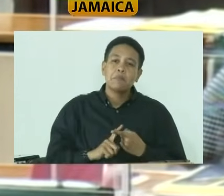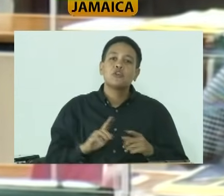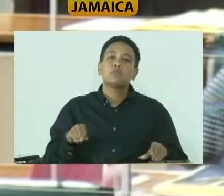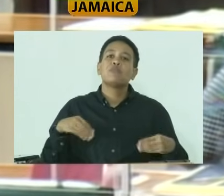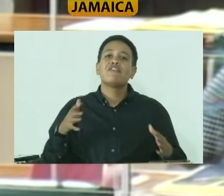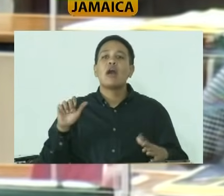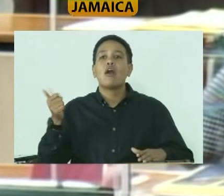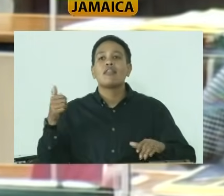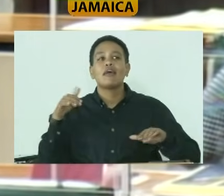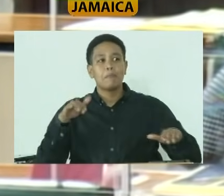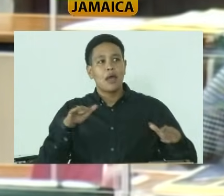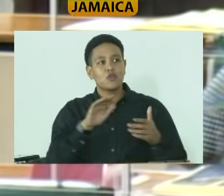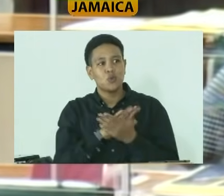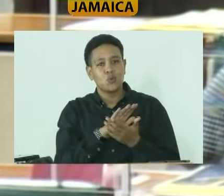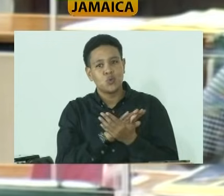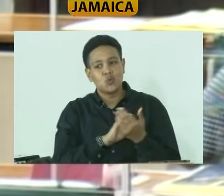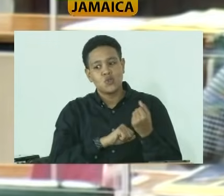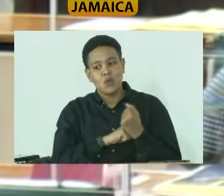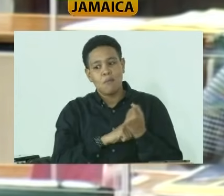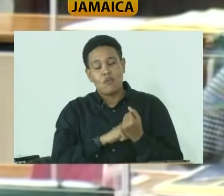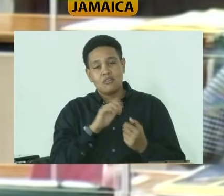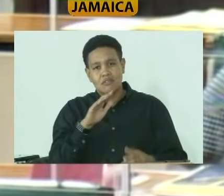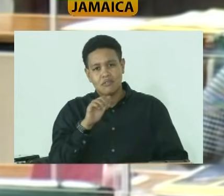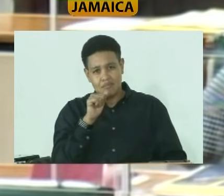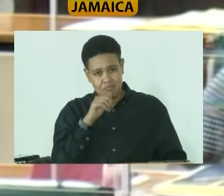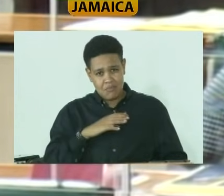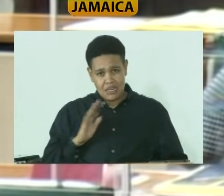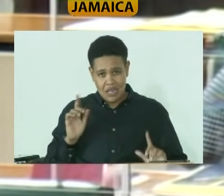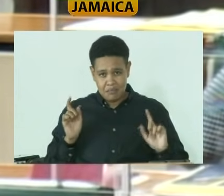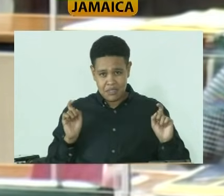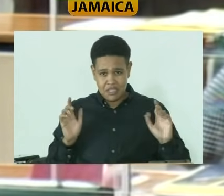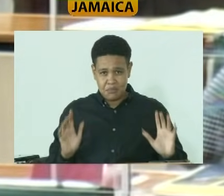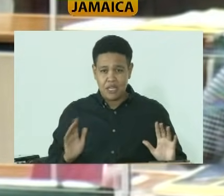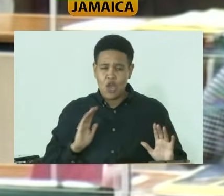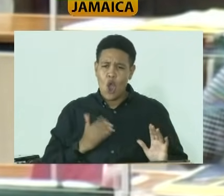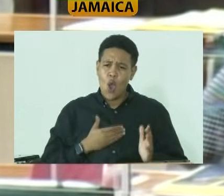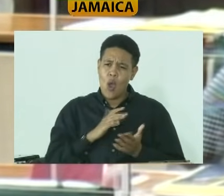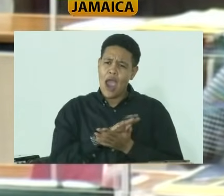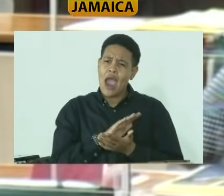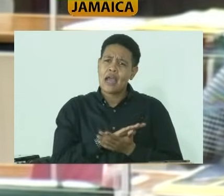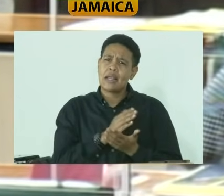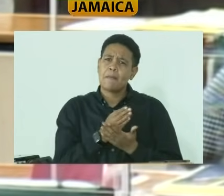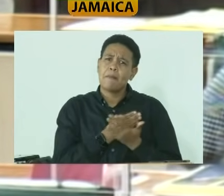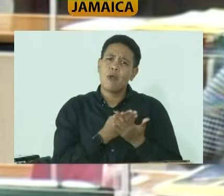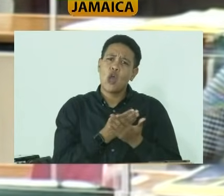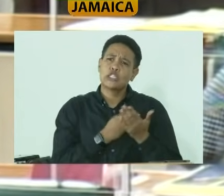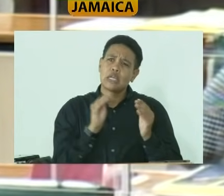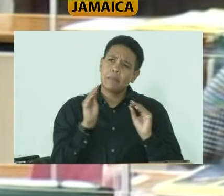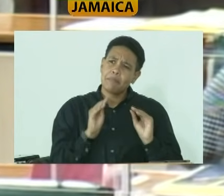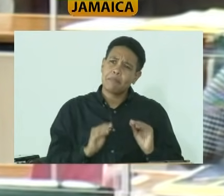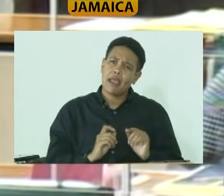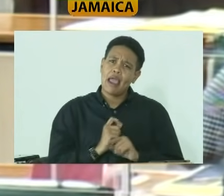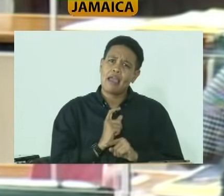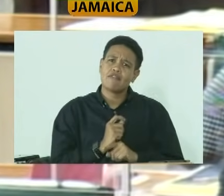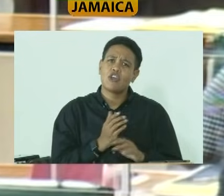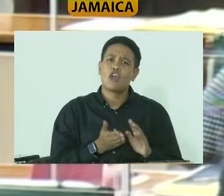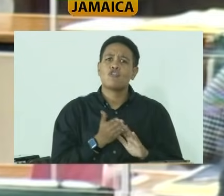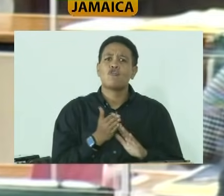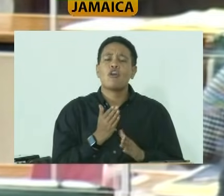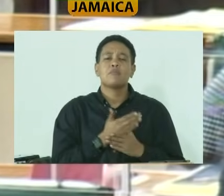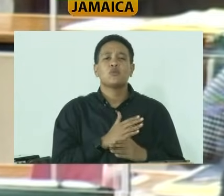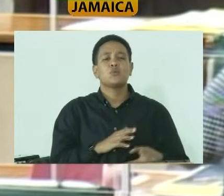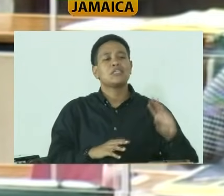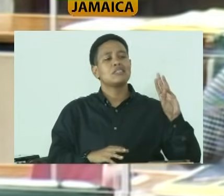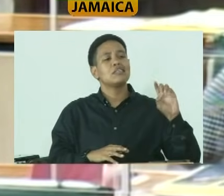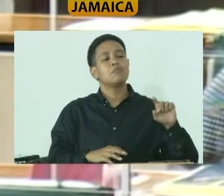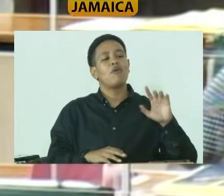support. My lady, Madam Speaker, our academic budget each year runs between